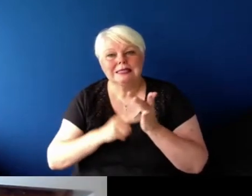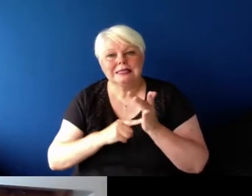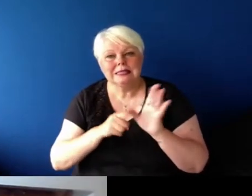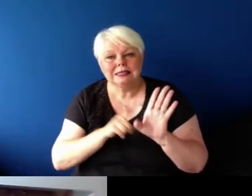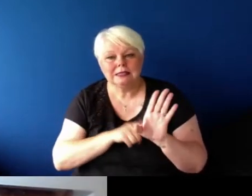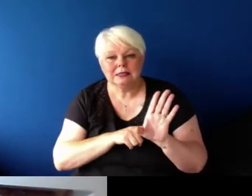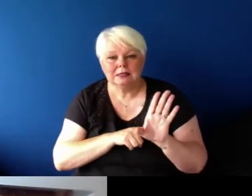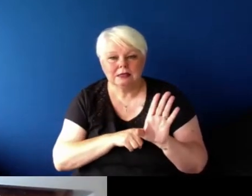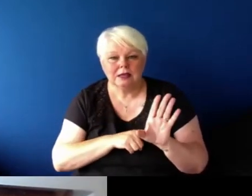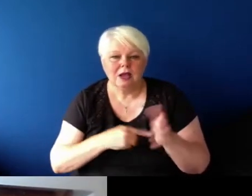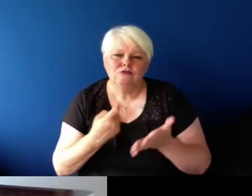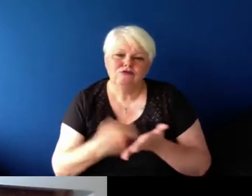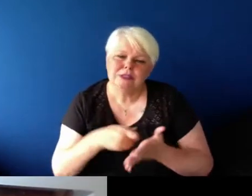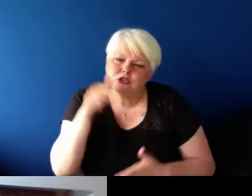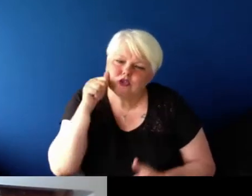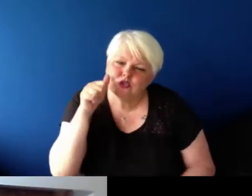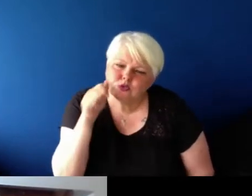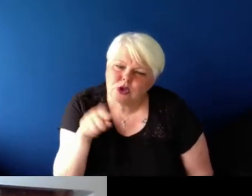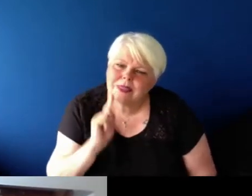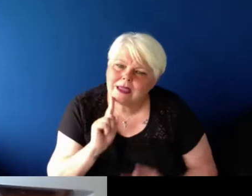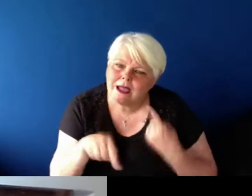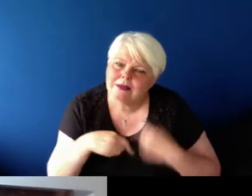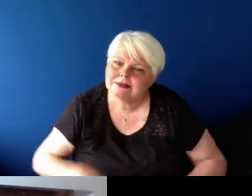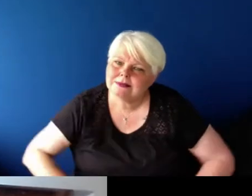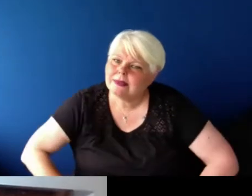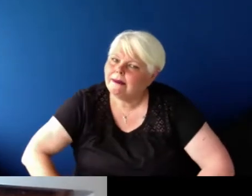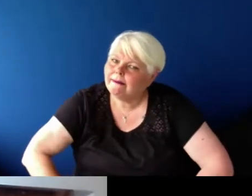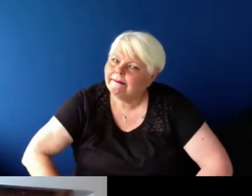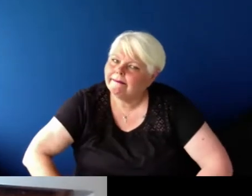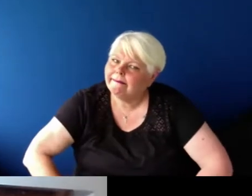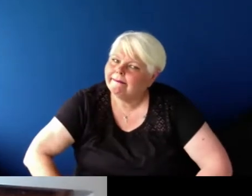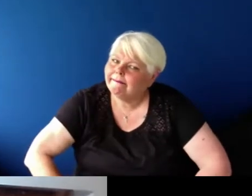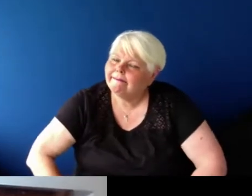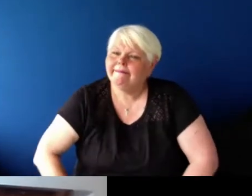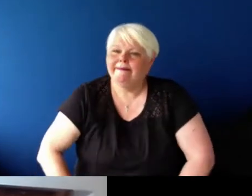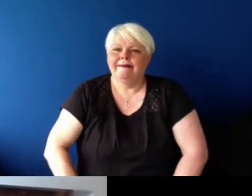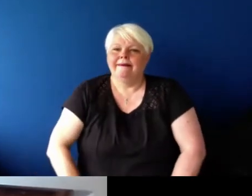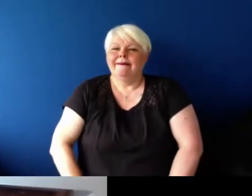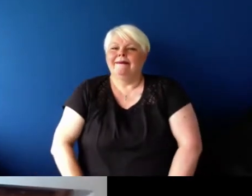Richard, you know the answer to this question that you're posing.